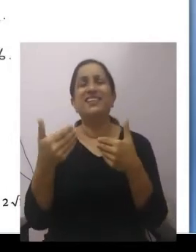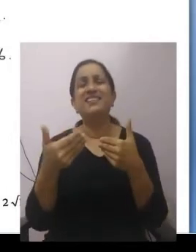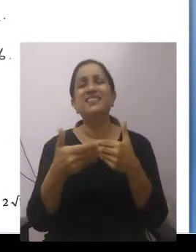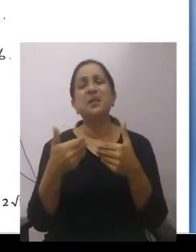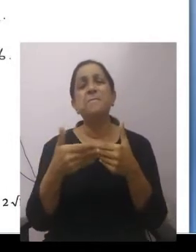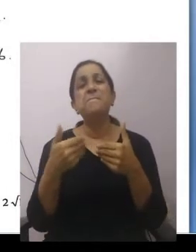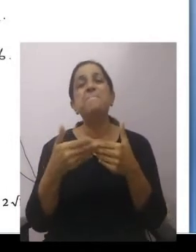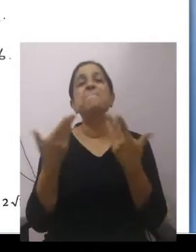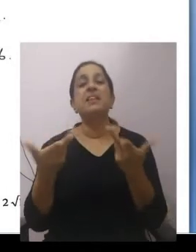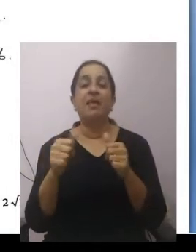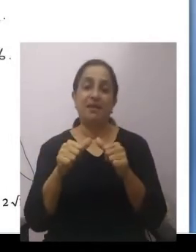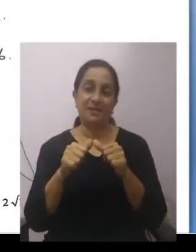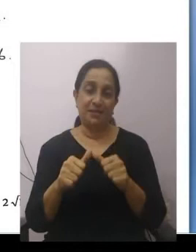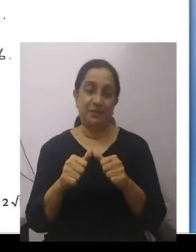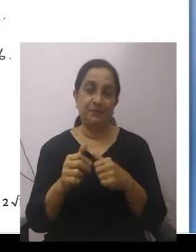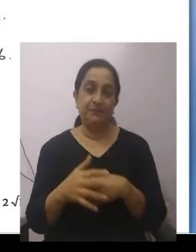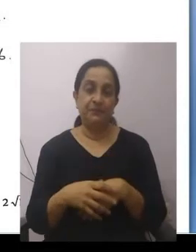to solve.